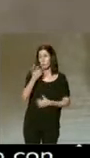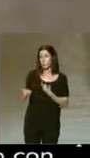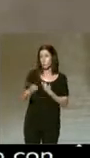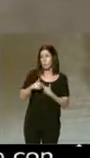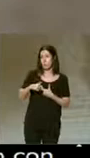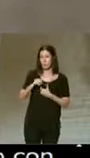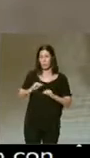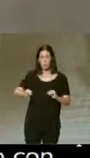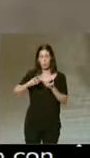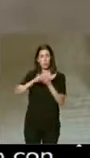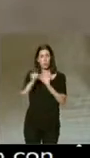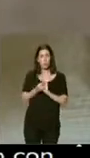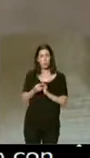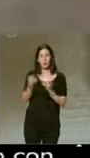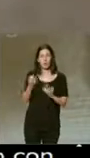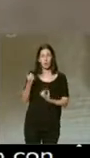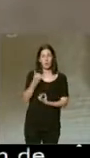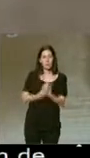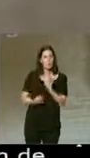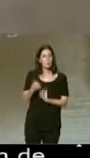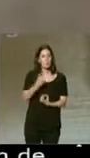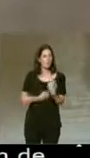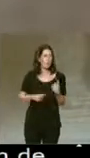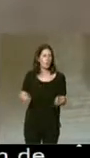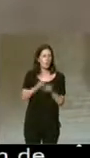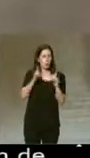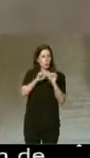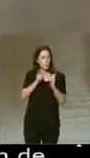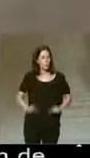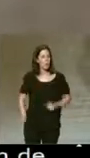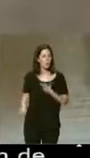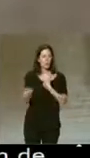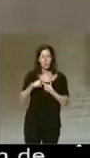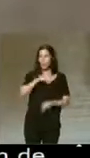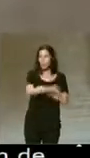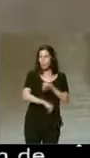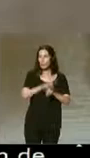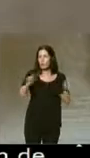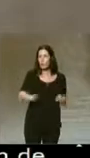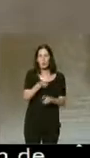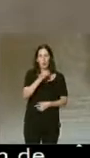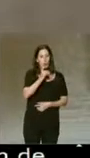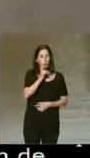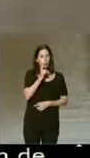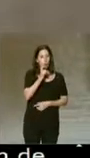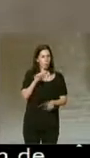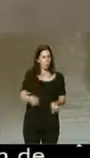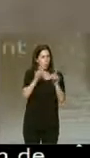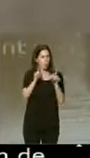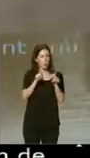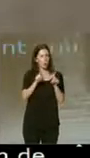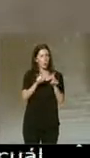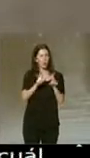the user enters your environment, you need to pay due attention to them. And it doesn't really matter how they